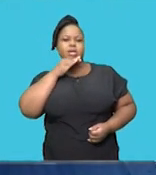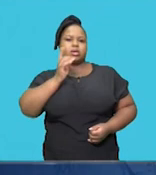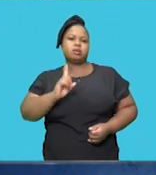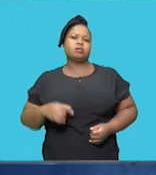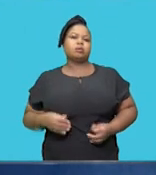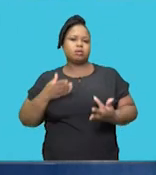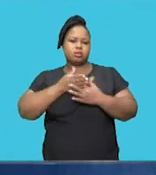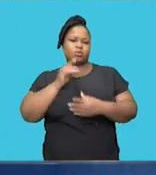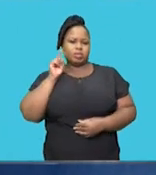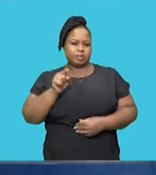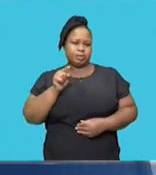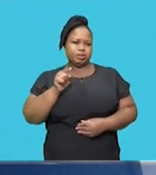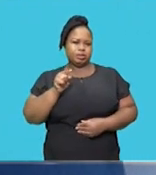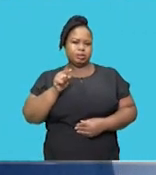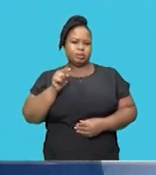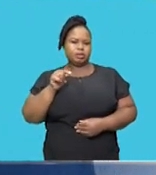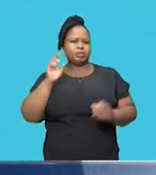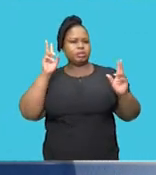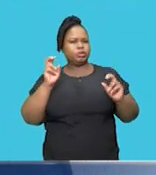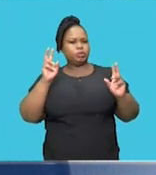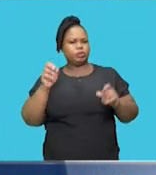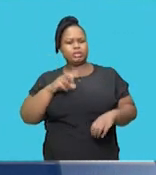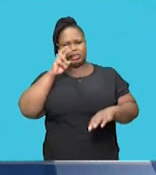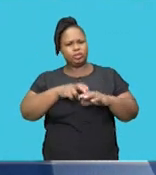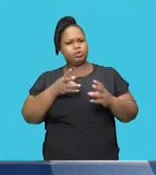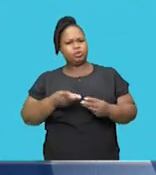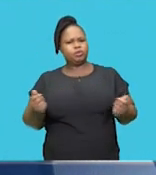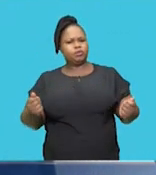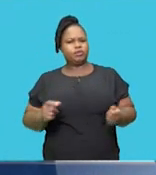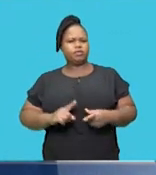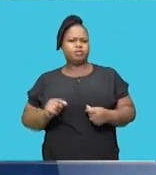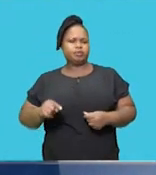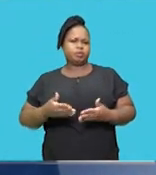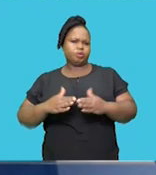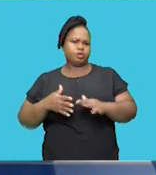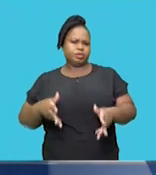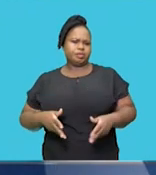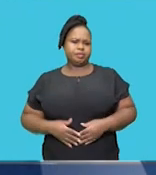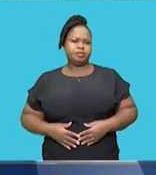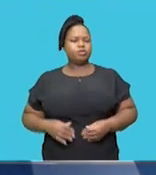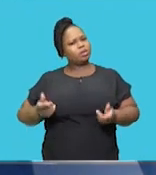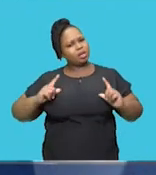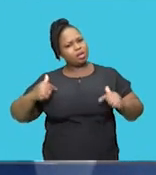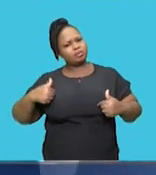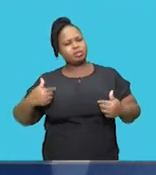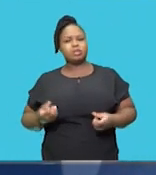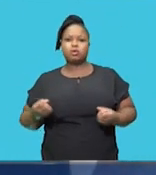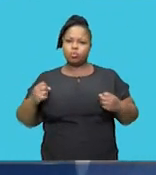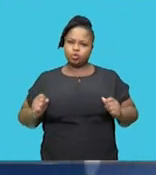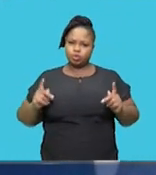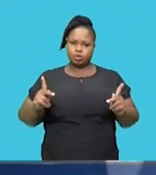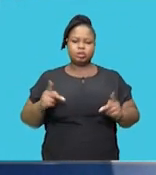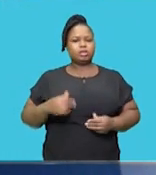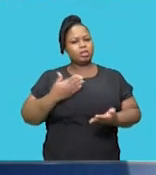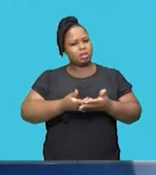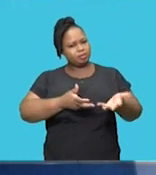through this particular issues that need to be addressed by in this community. So allow me an opportunity to be able to